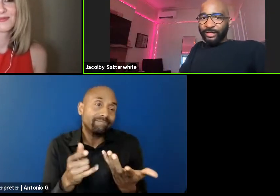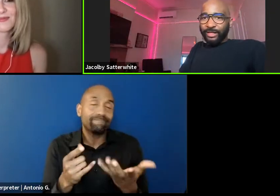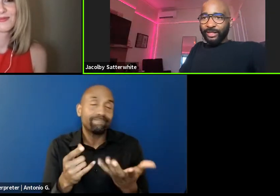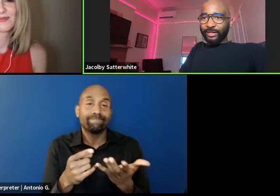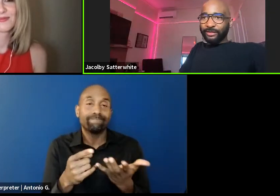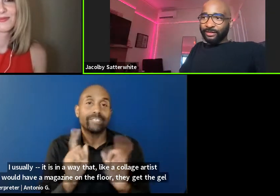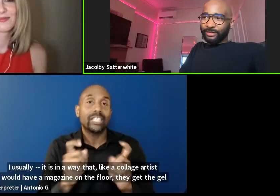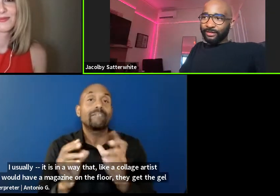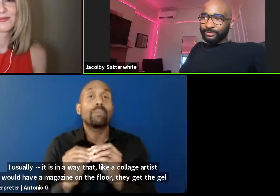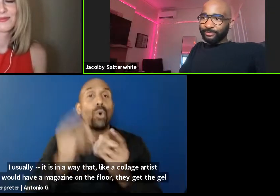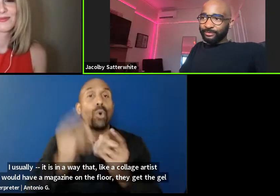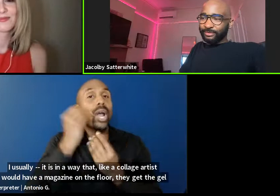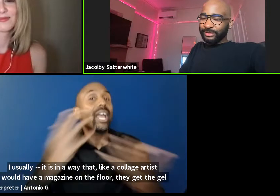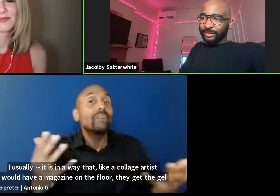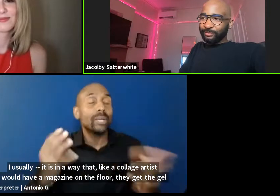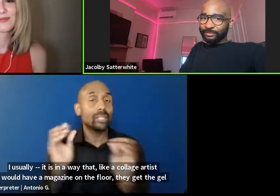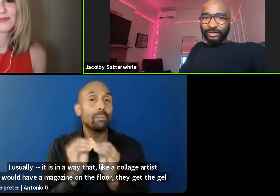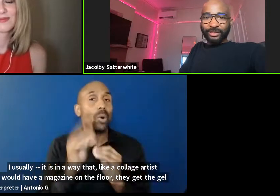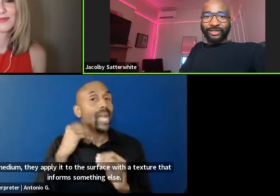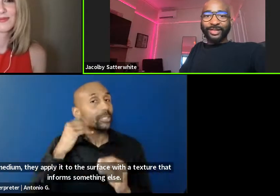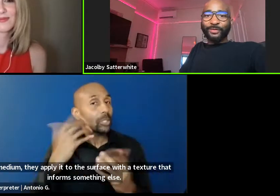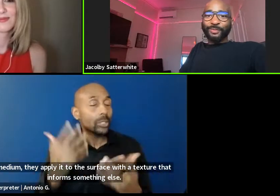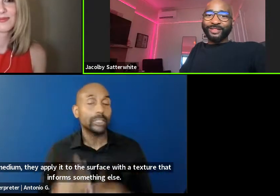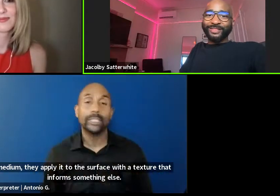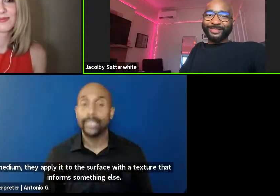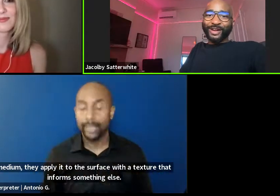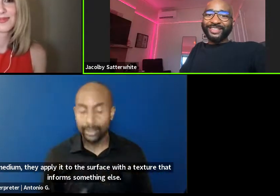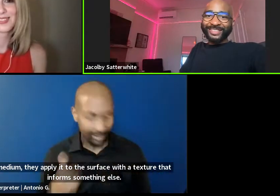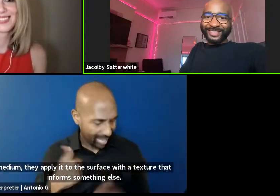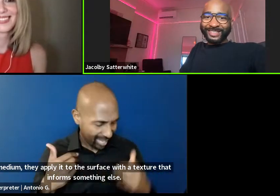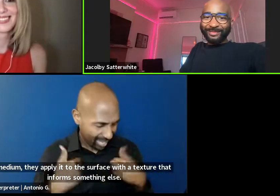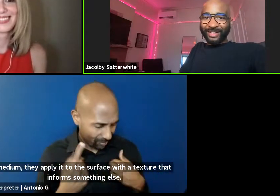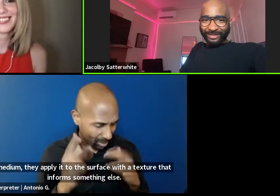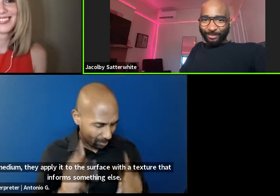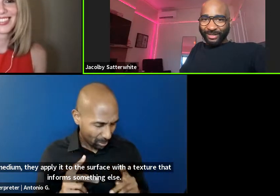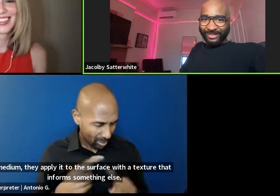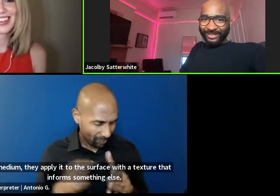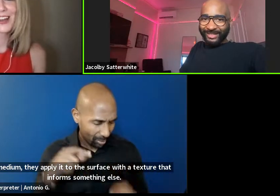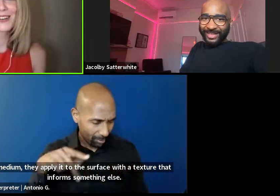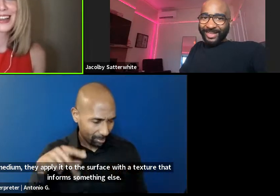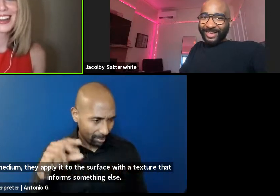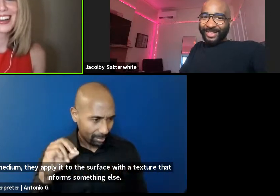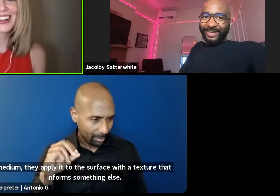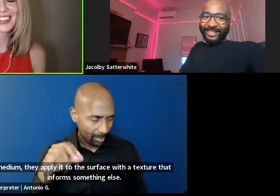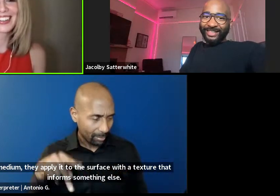I have Keith, what's his name? The guy from Prodigy in my new piece.